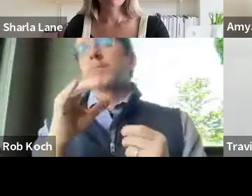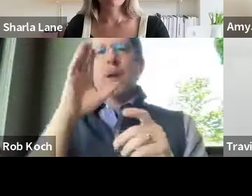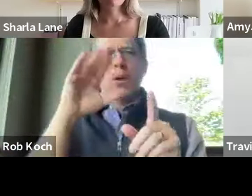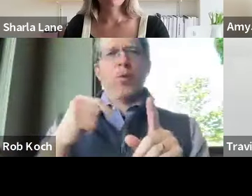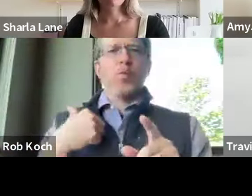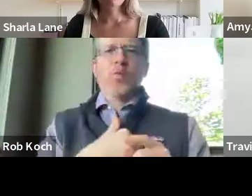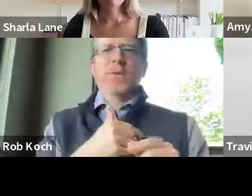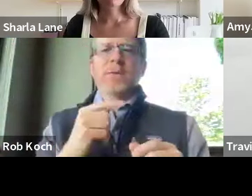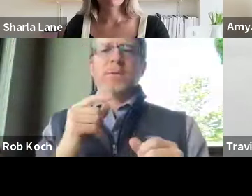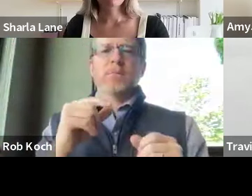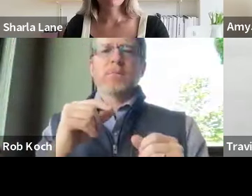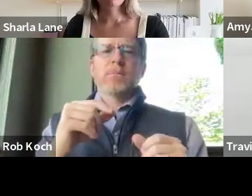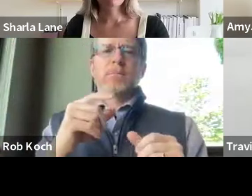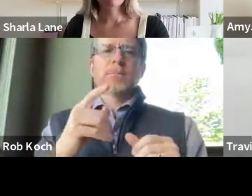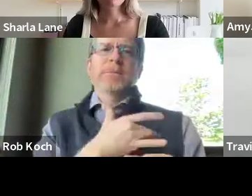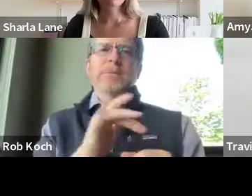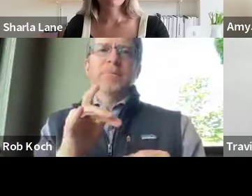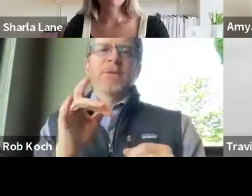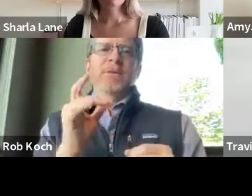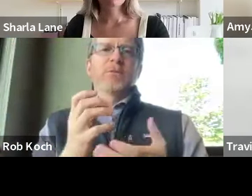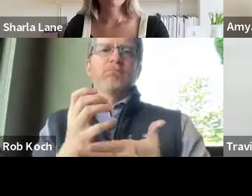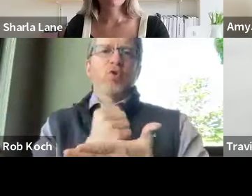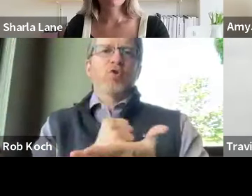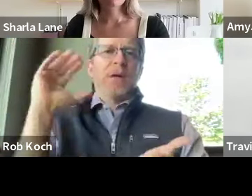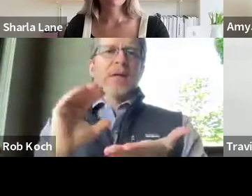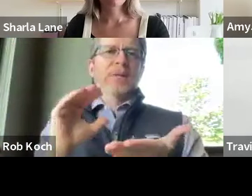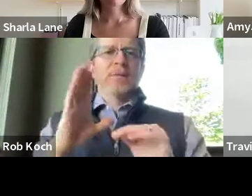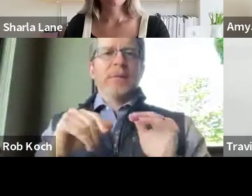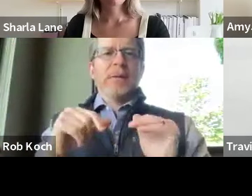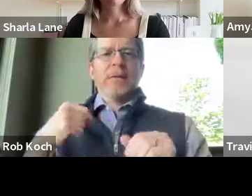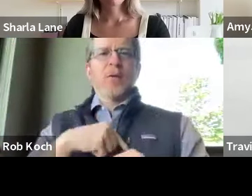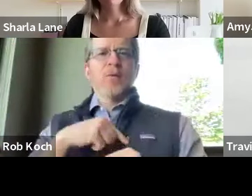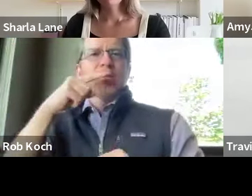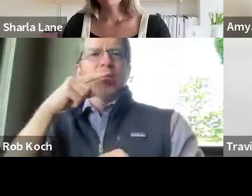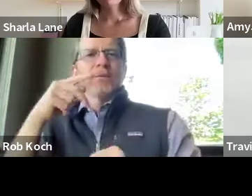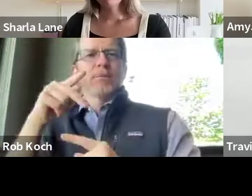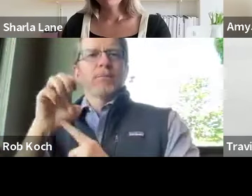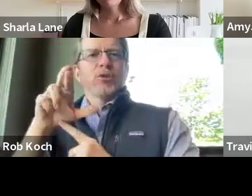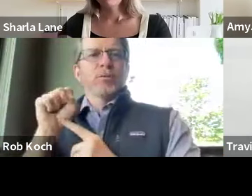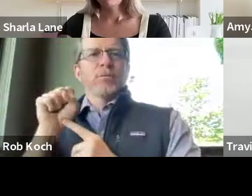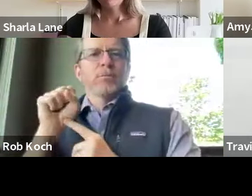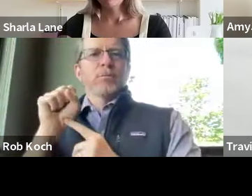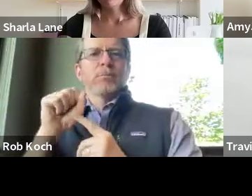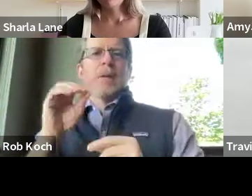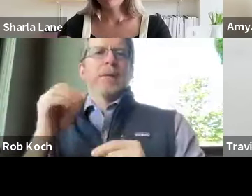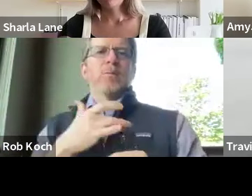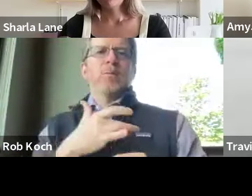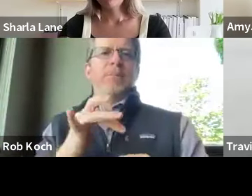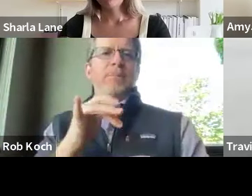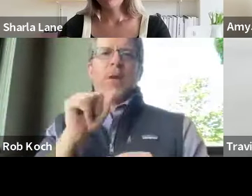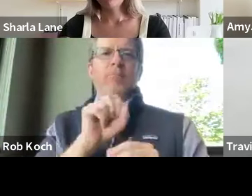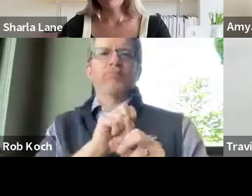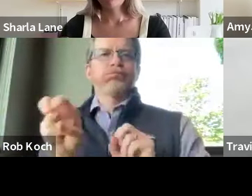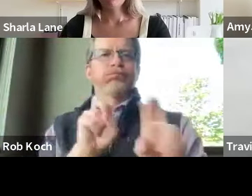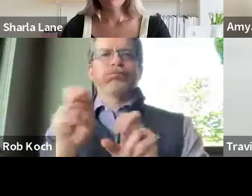now. And I know that we typically earn less than our